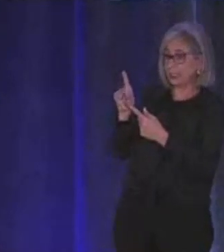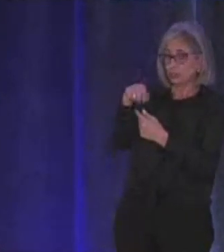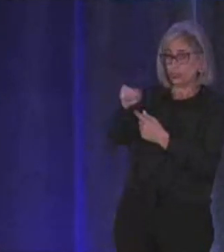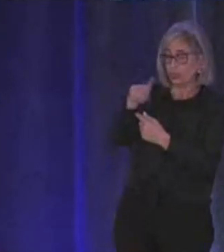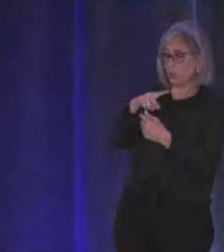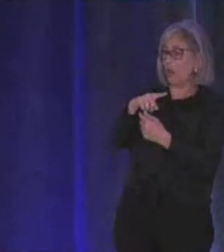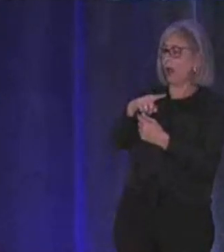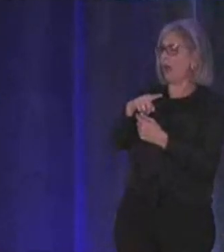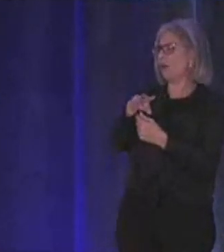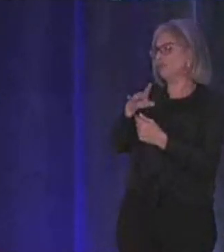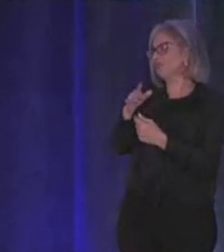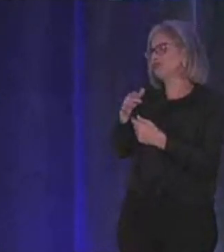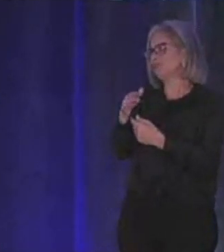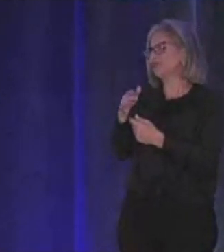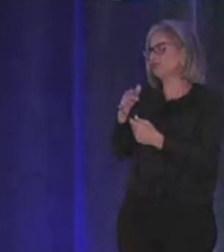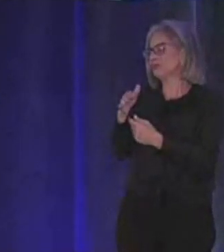the